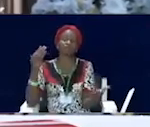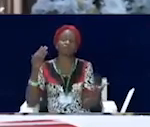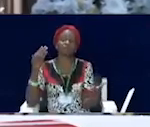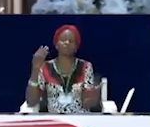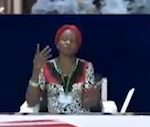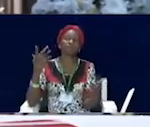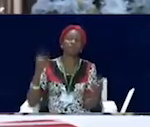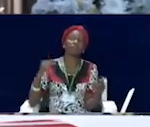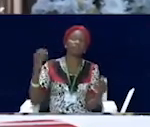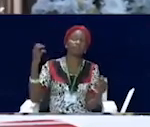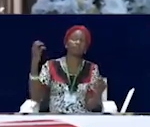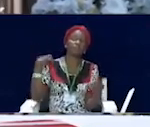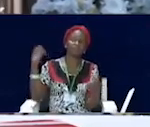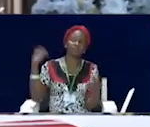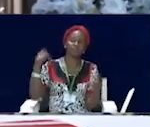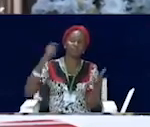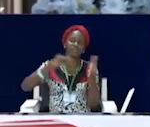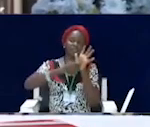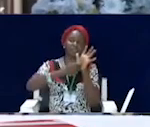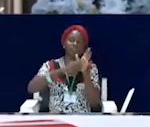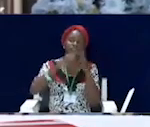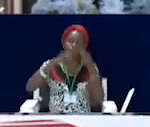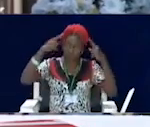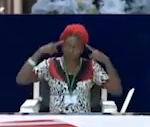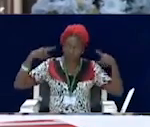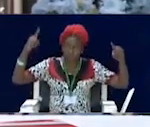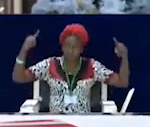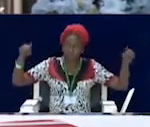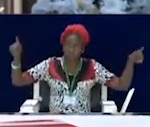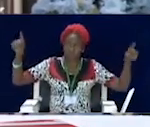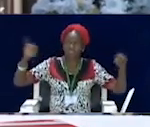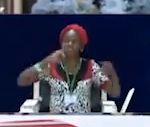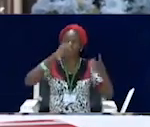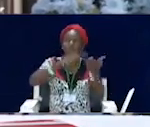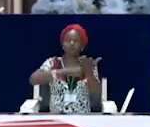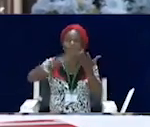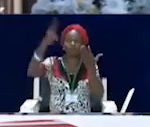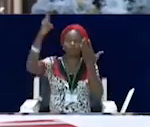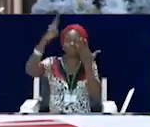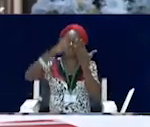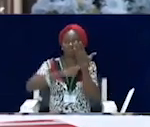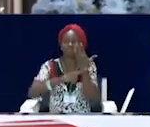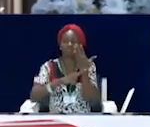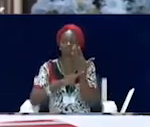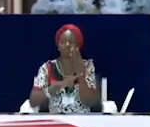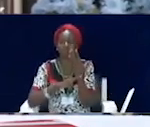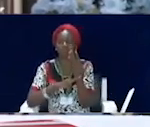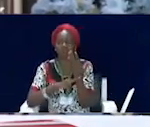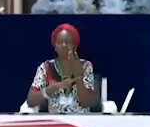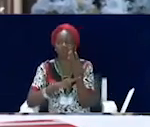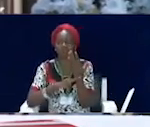the master key to success is holiness.